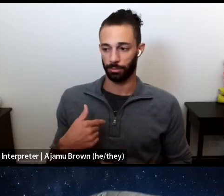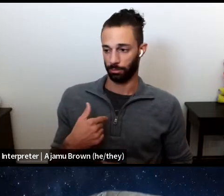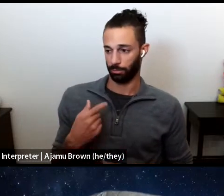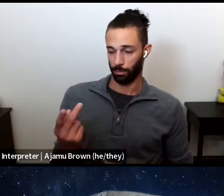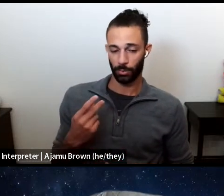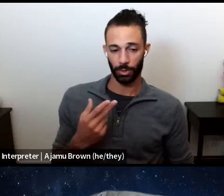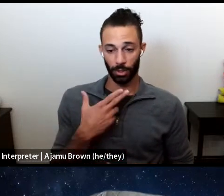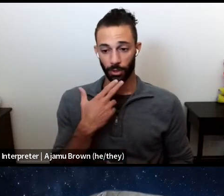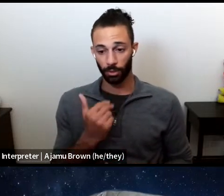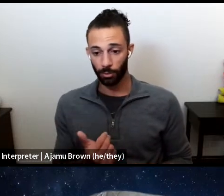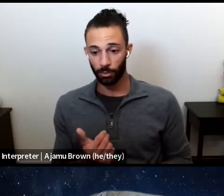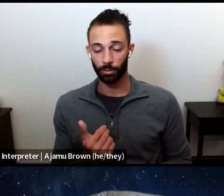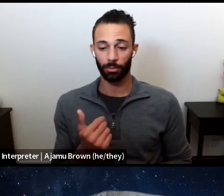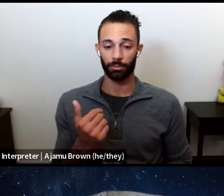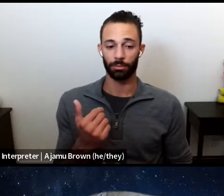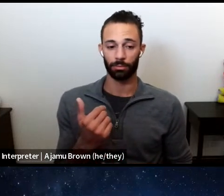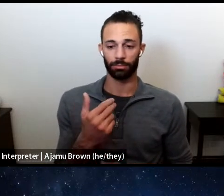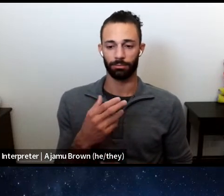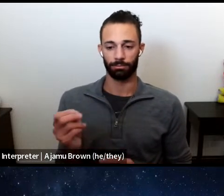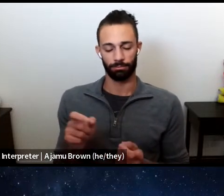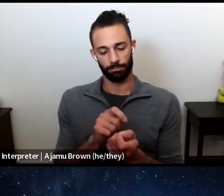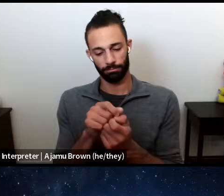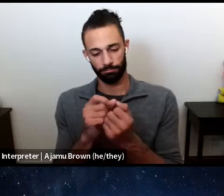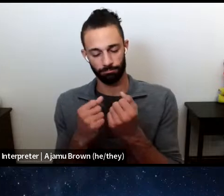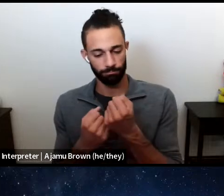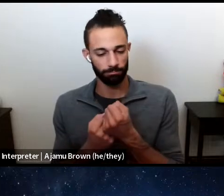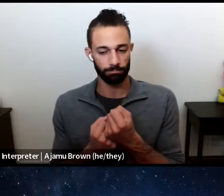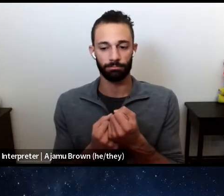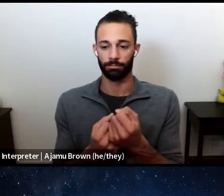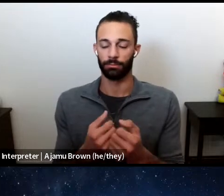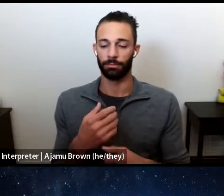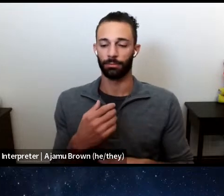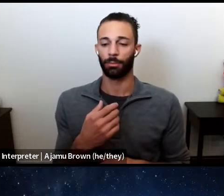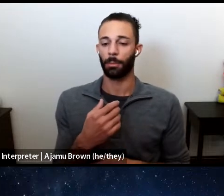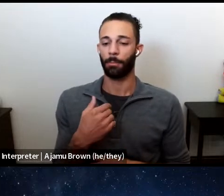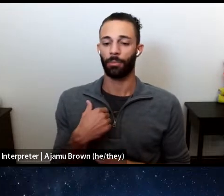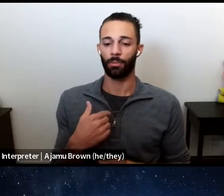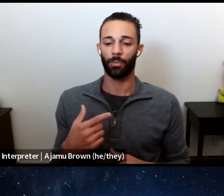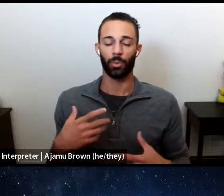and acutely supported. We're all the rage and power of a